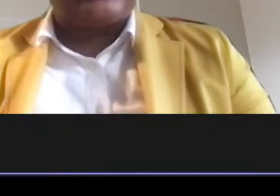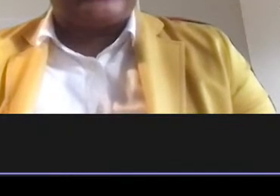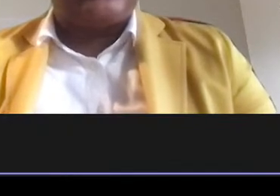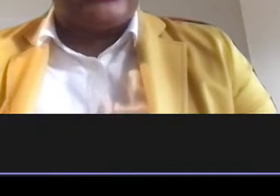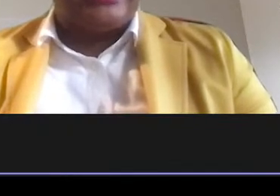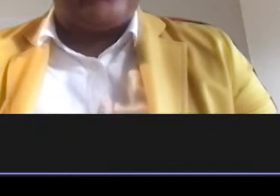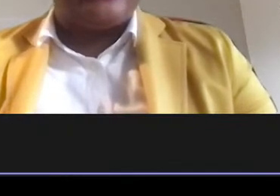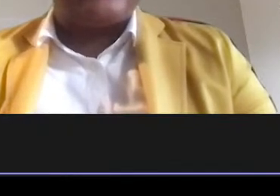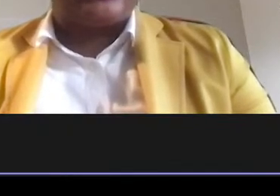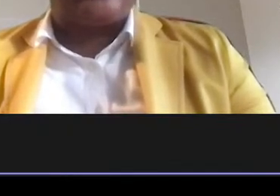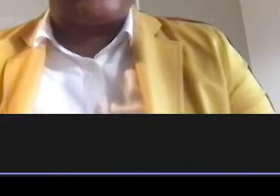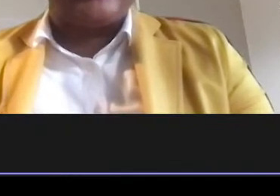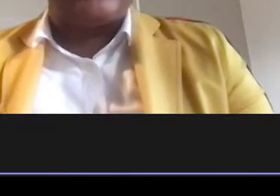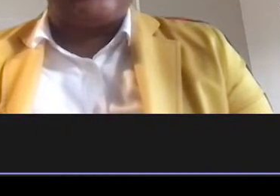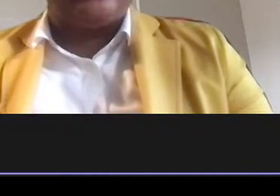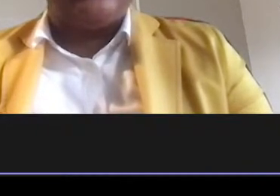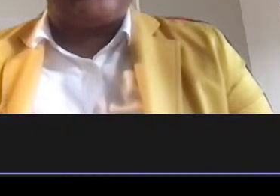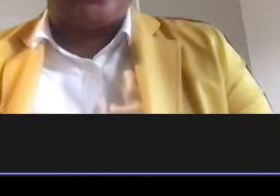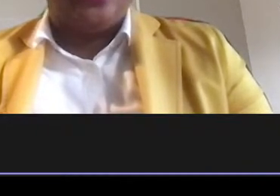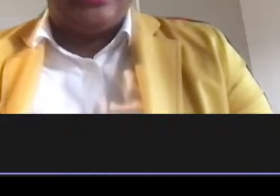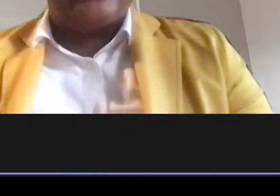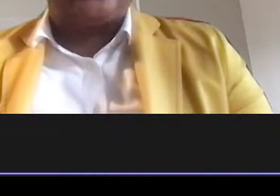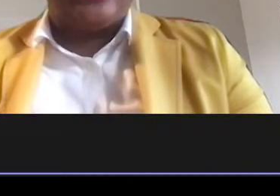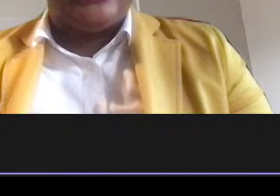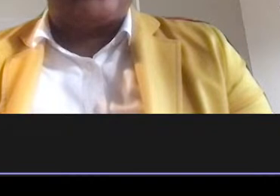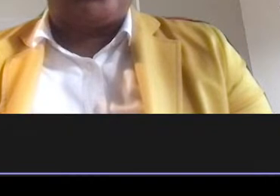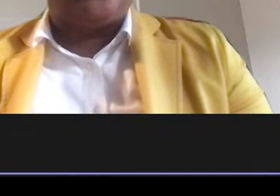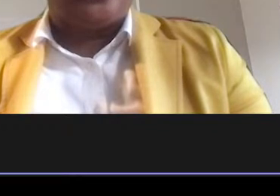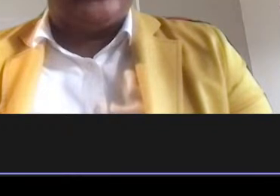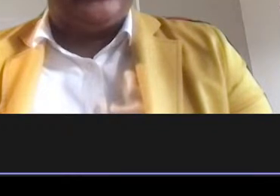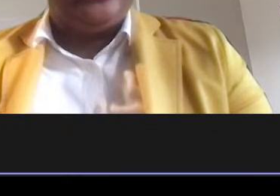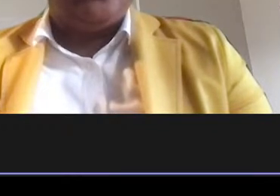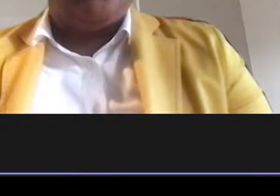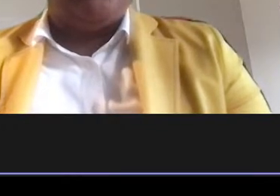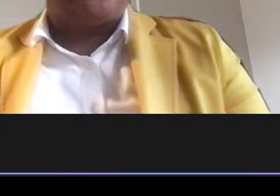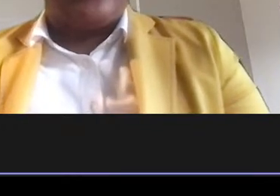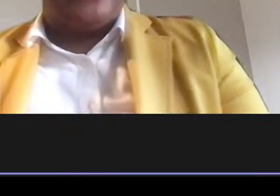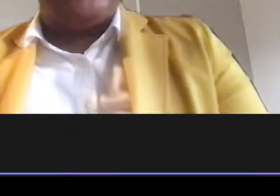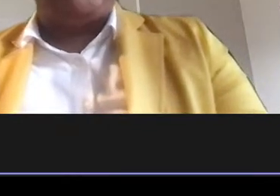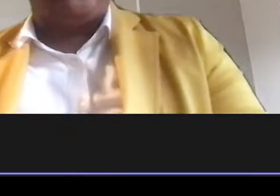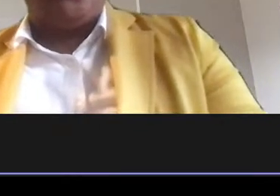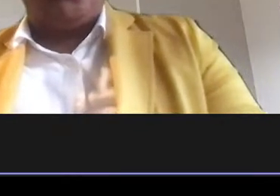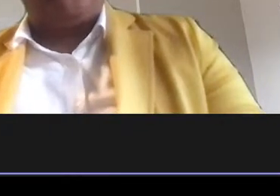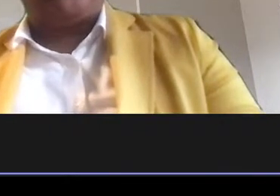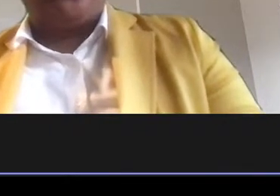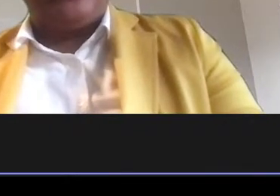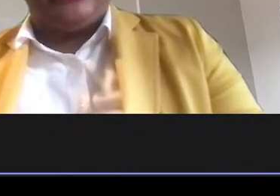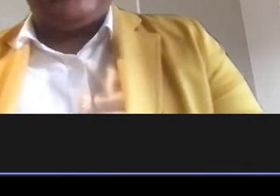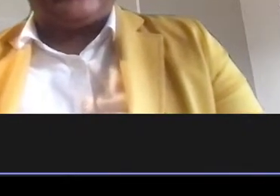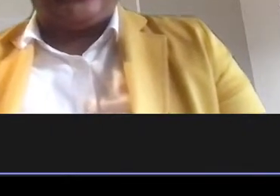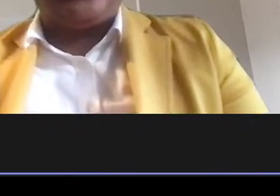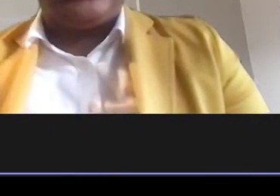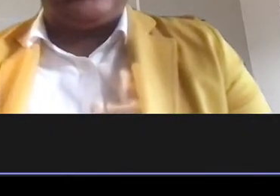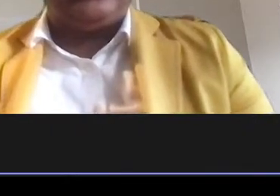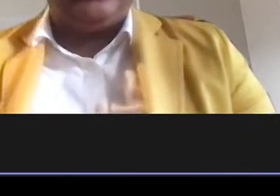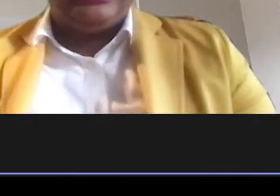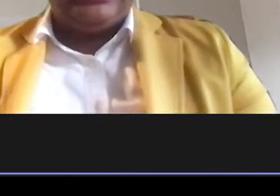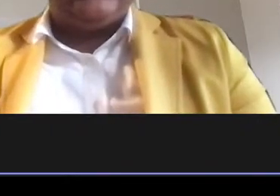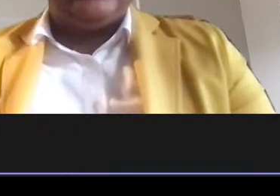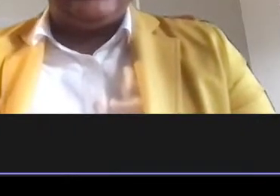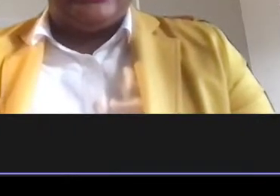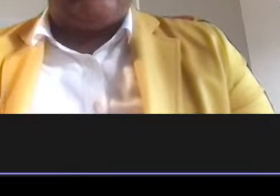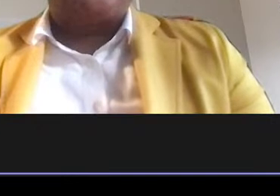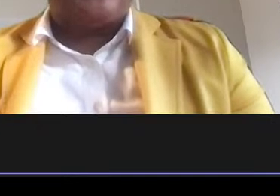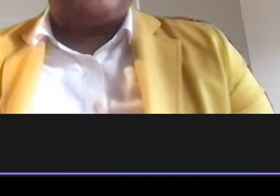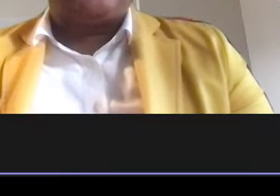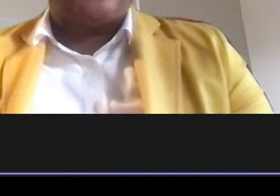flats, hostels in areas such as eThekwini Metro, as well as Umdoni, Umuzwabantu, Umzumbe, and Rengonyini.